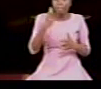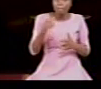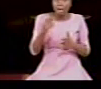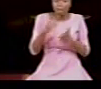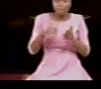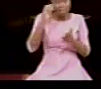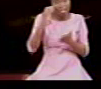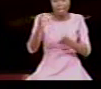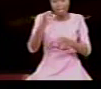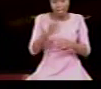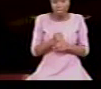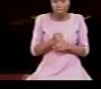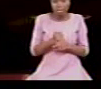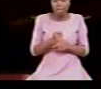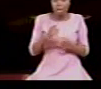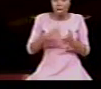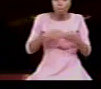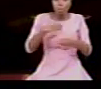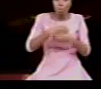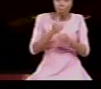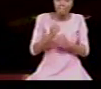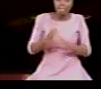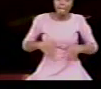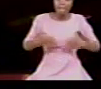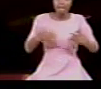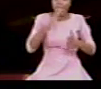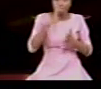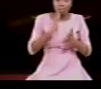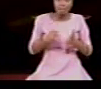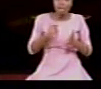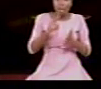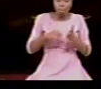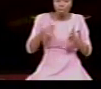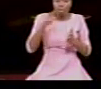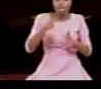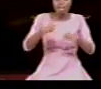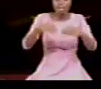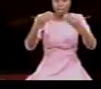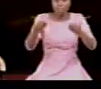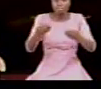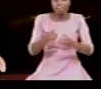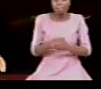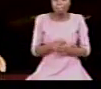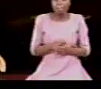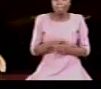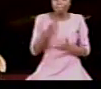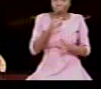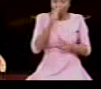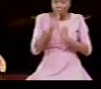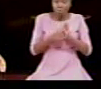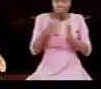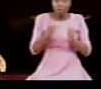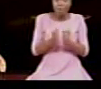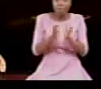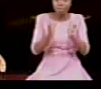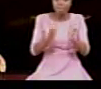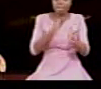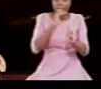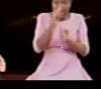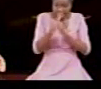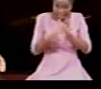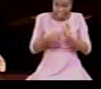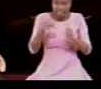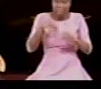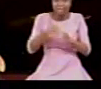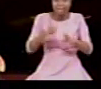begets. But one makes a life by what he gives. Somebody said that. The secret of abundance increase is hidden in